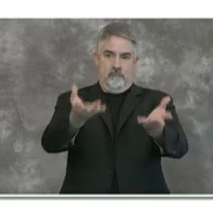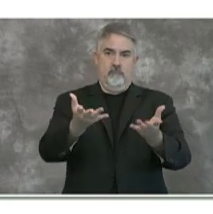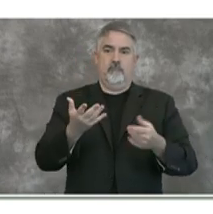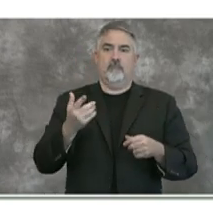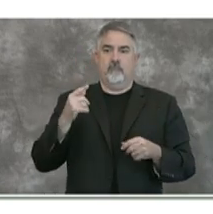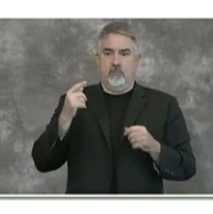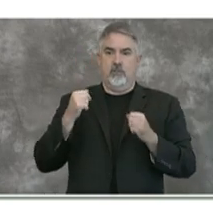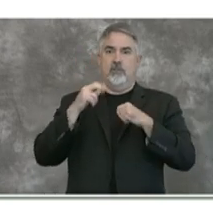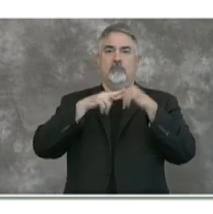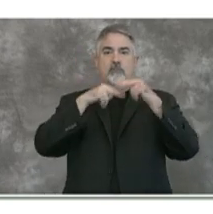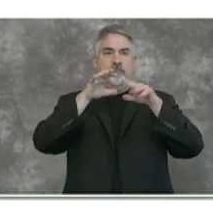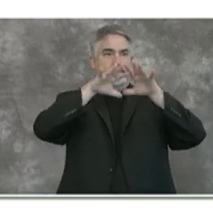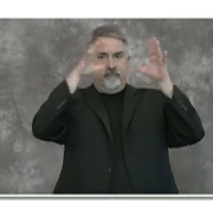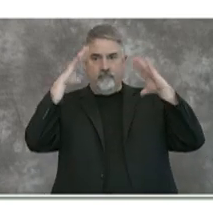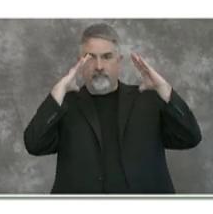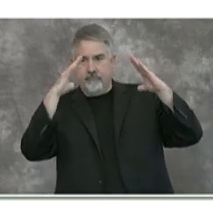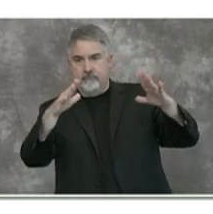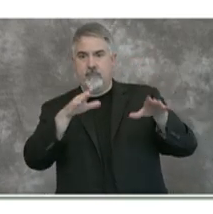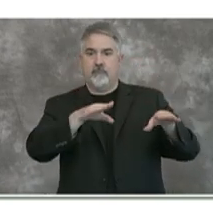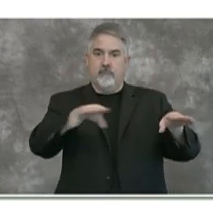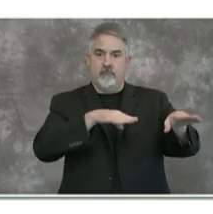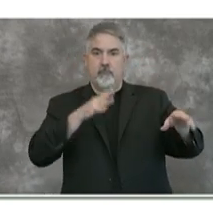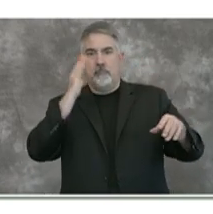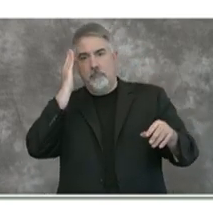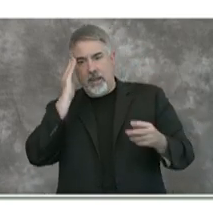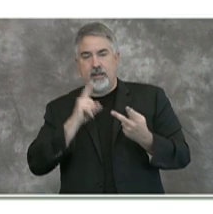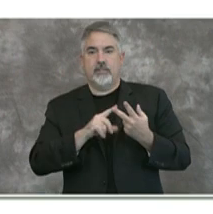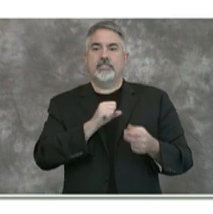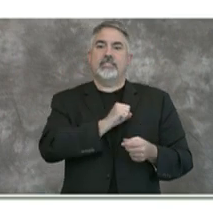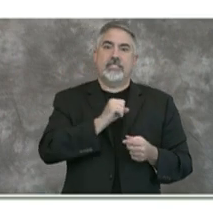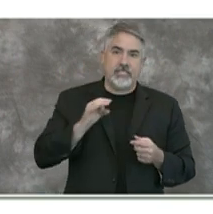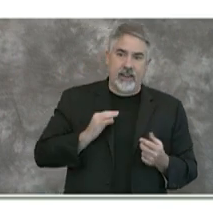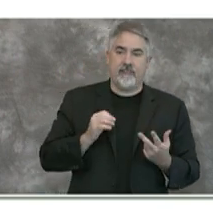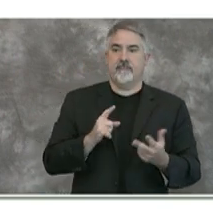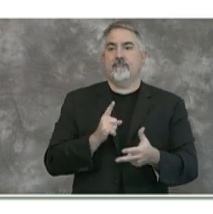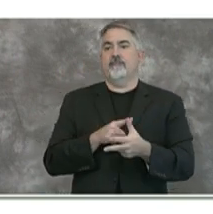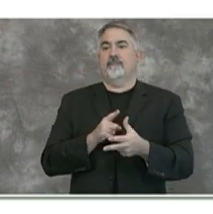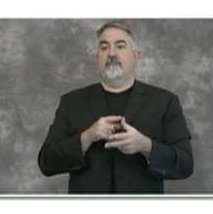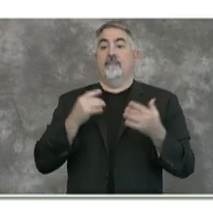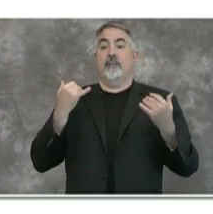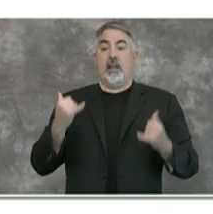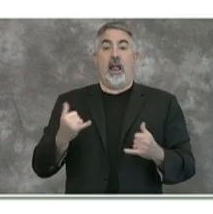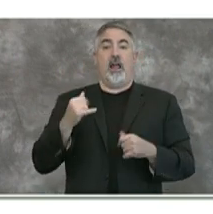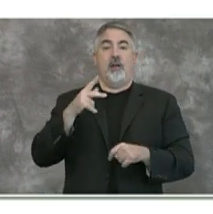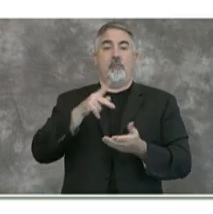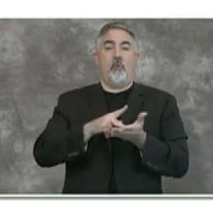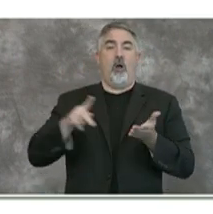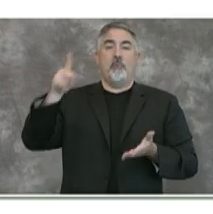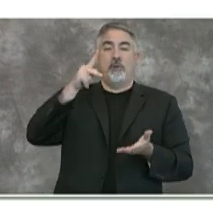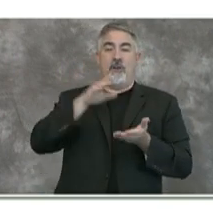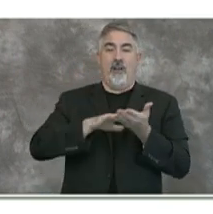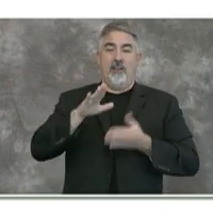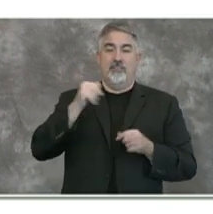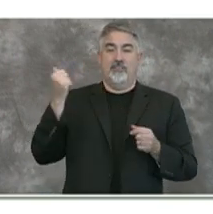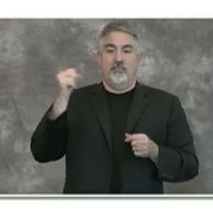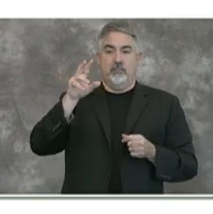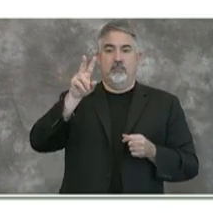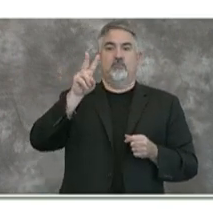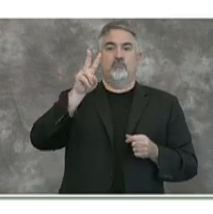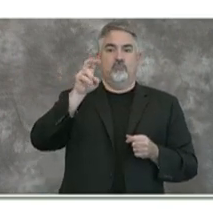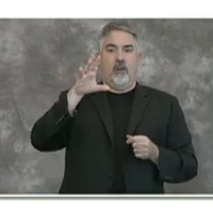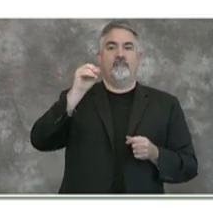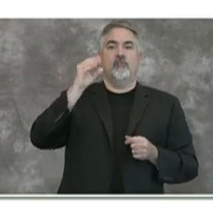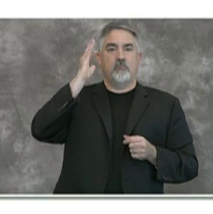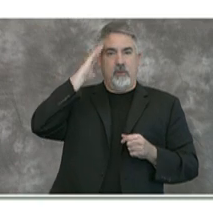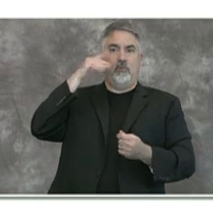staff. And today we stood with leaders from Palomar Hospital and announced that the 250-bed unit will be arriving at Palomar